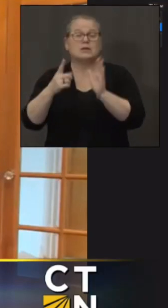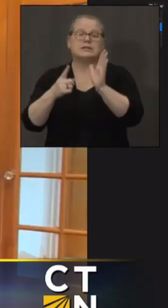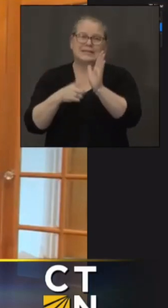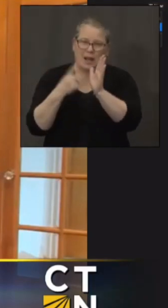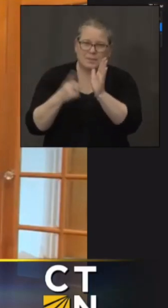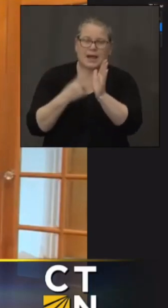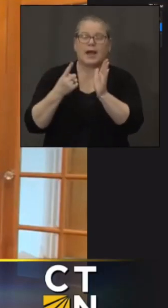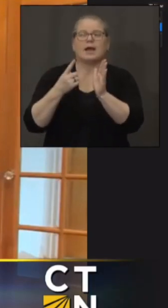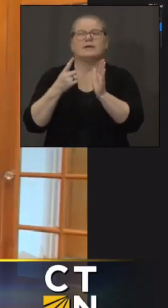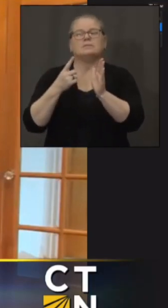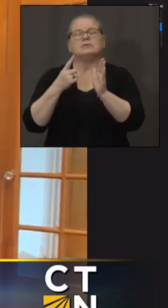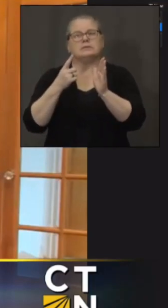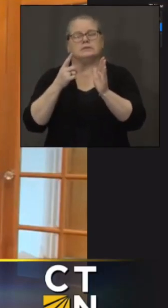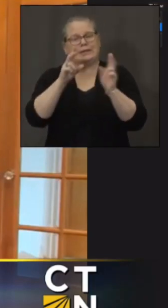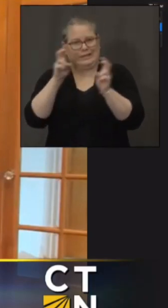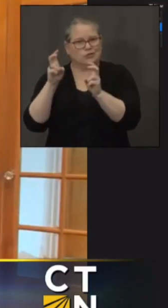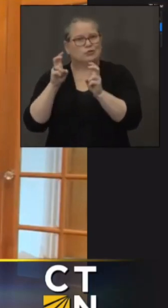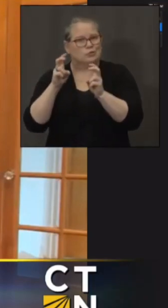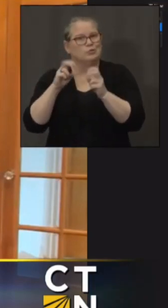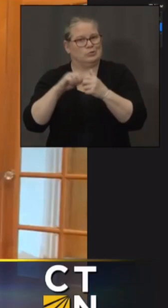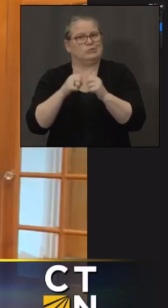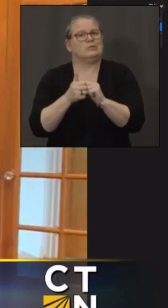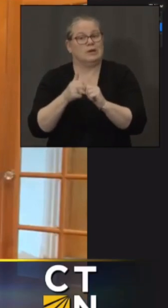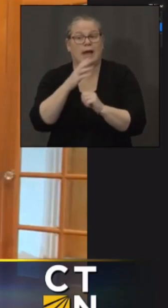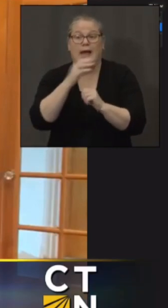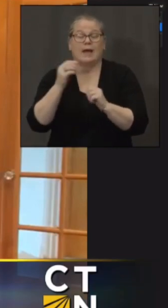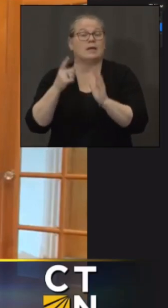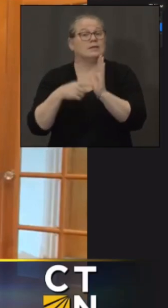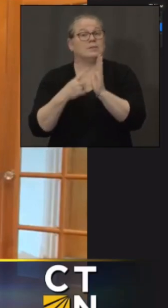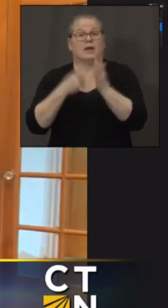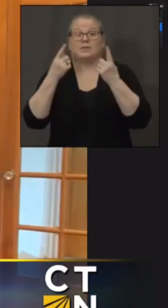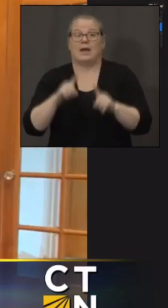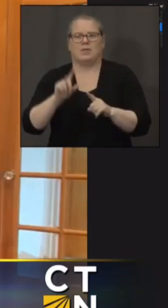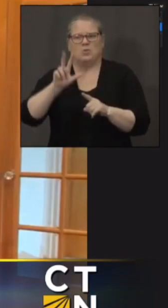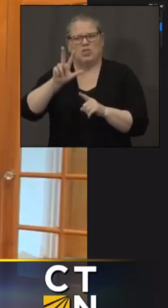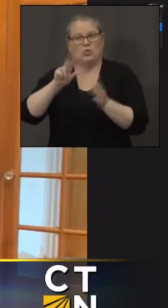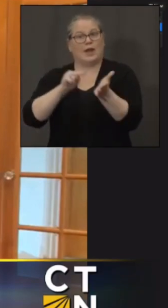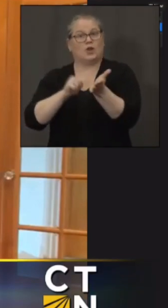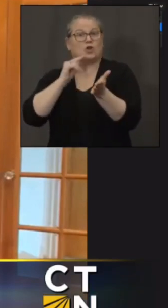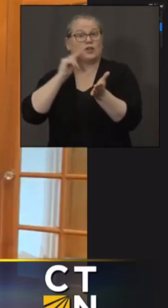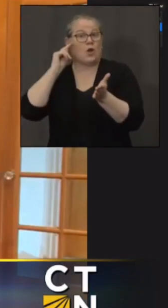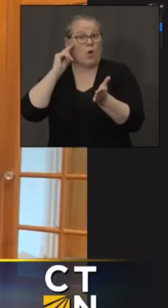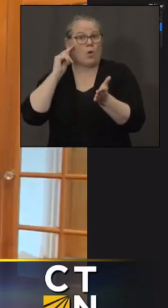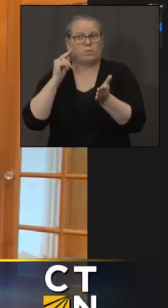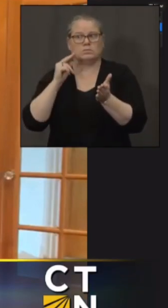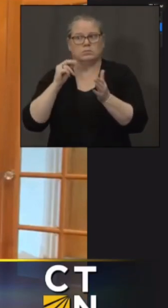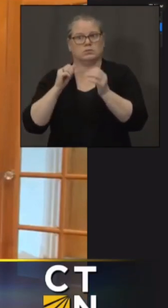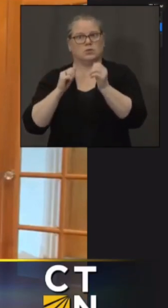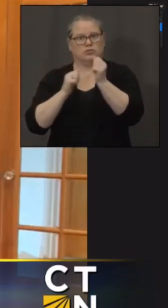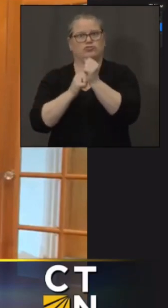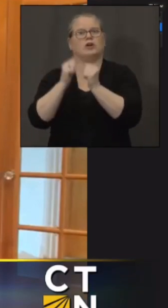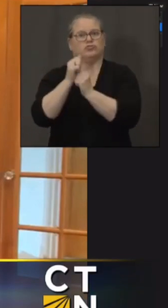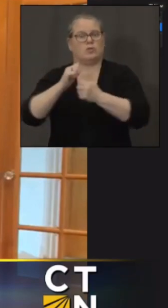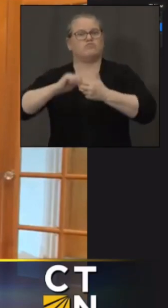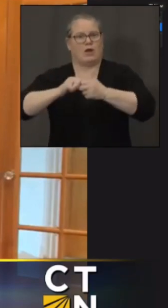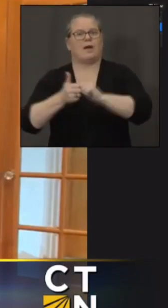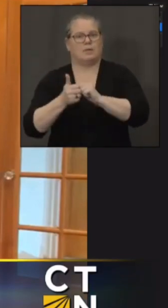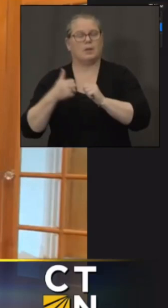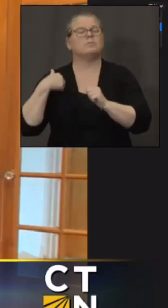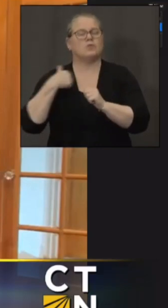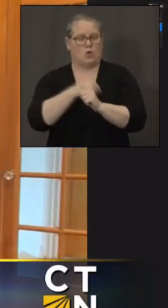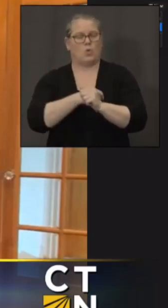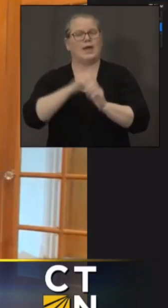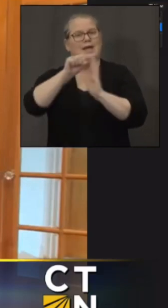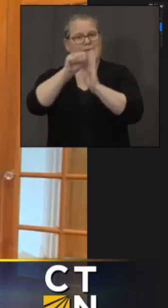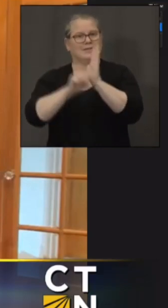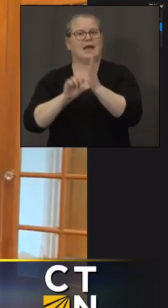in extreme cases, you saw at the Three Rivers Nursing Home where there were, structural significant problems, we will step in and take drastic